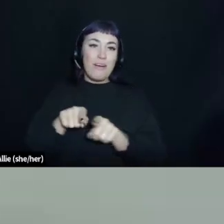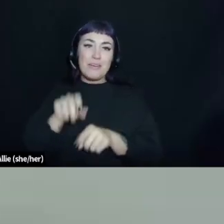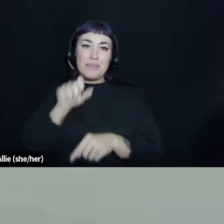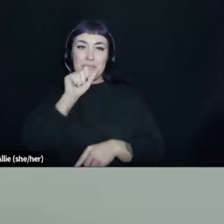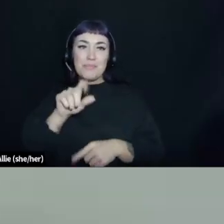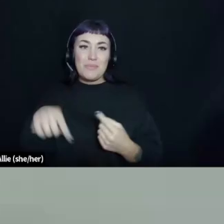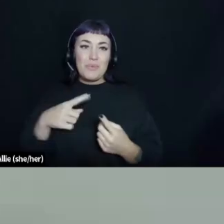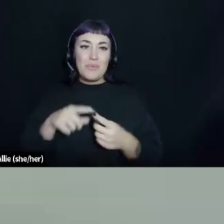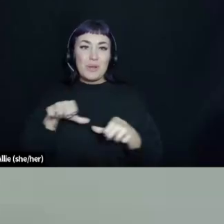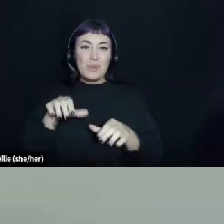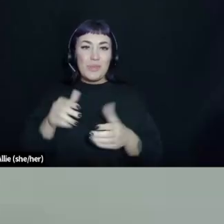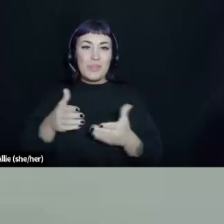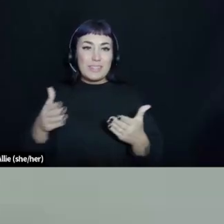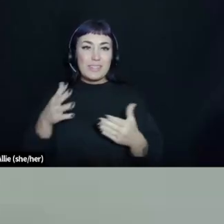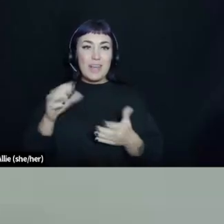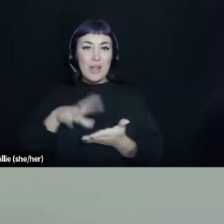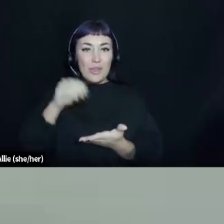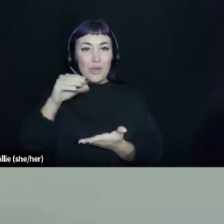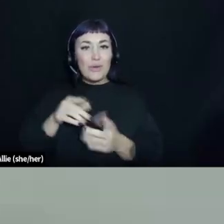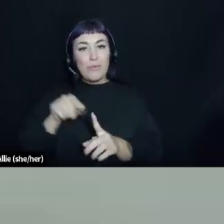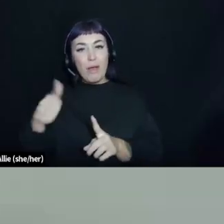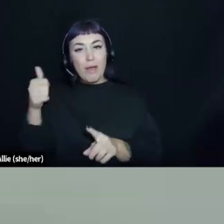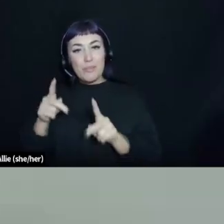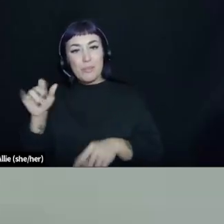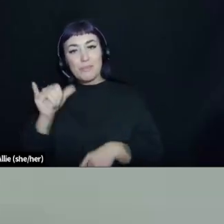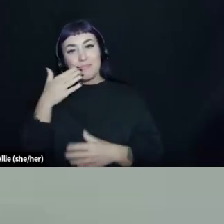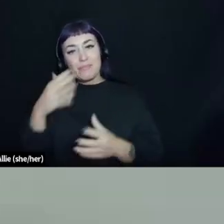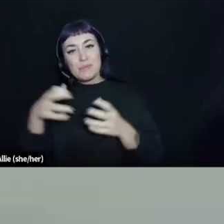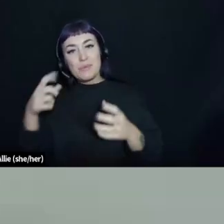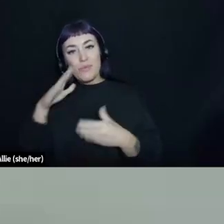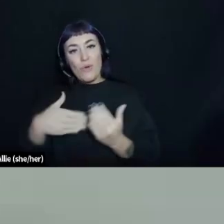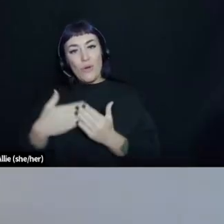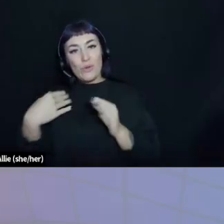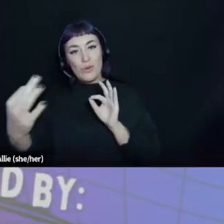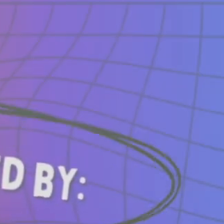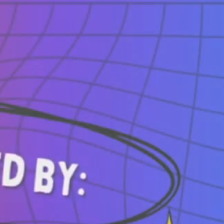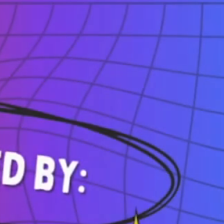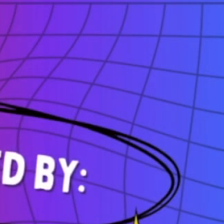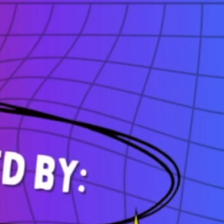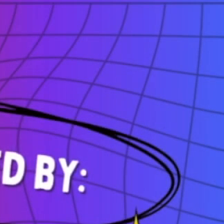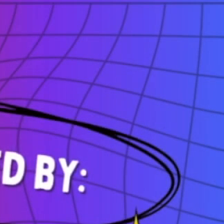love when I do these things and learn from other people too. So thank you so much for all your input as well.